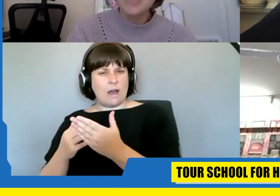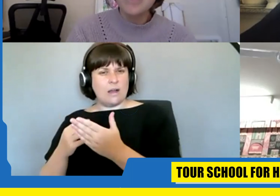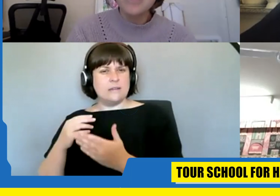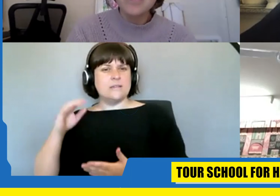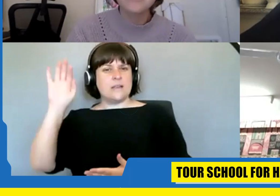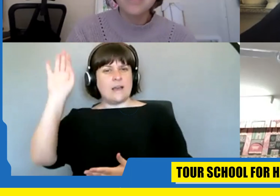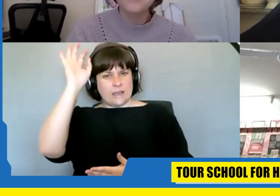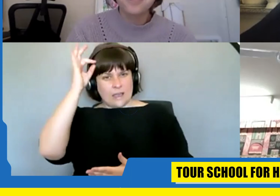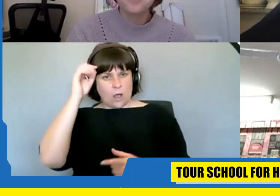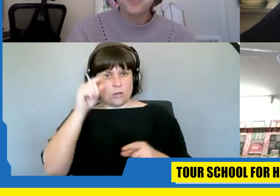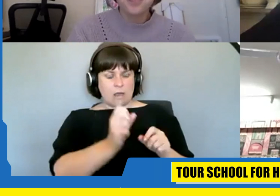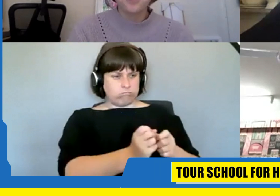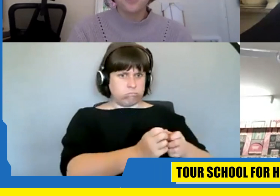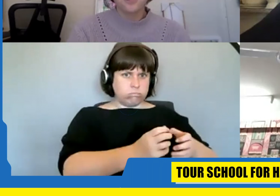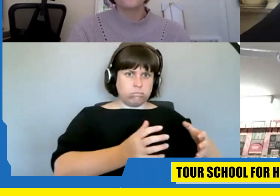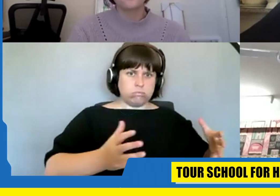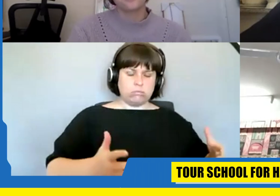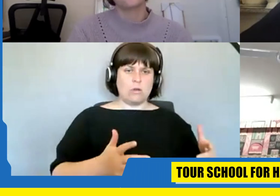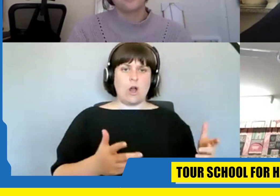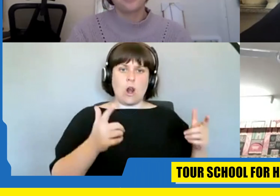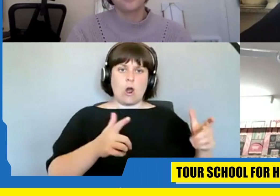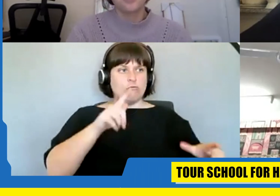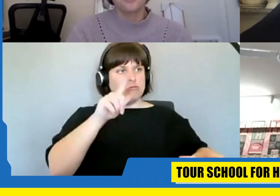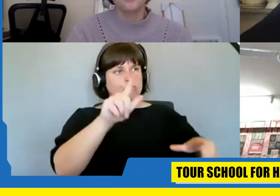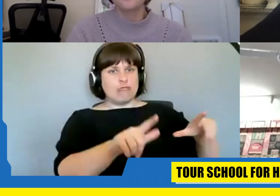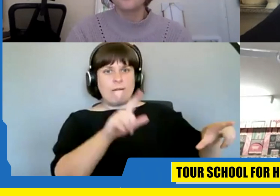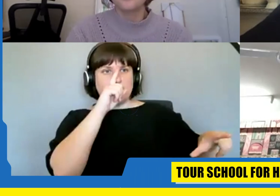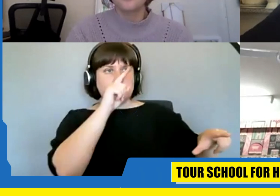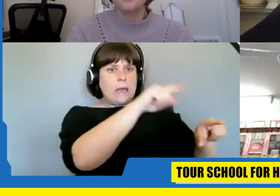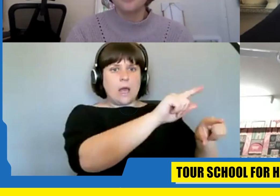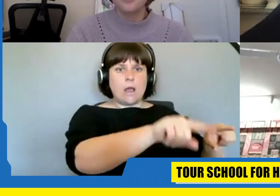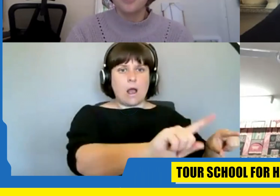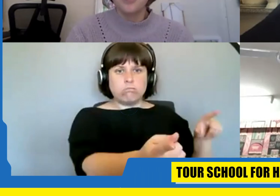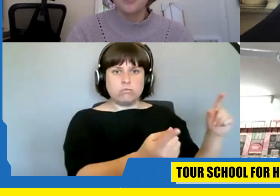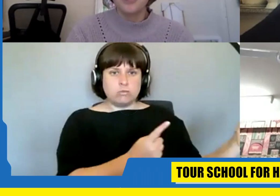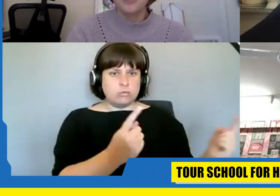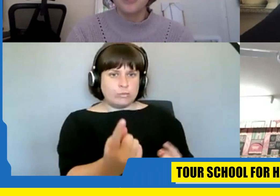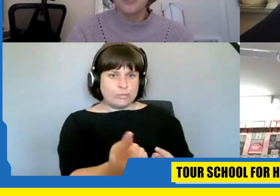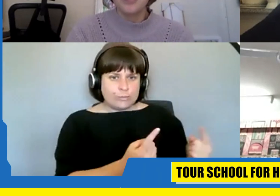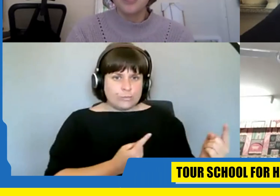moment. A lot of travellers coming through.